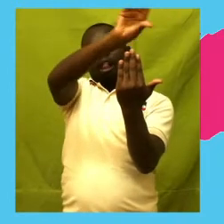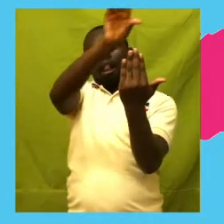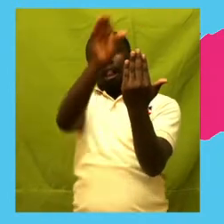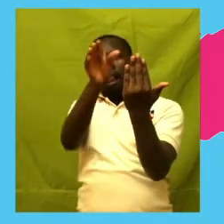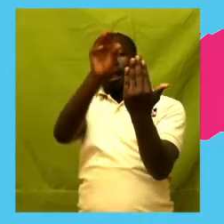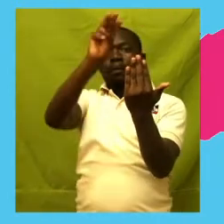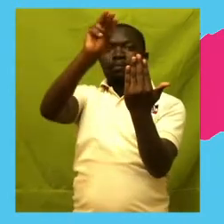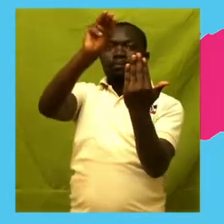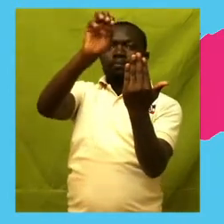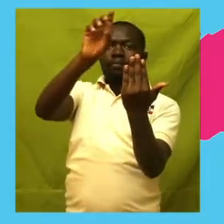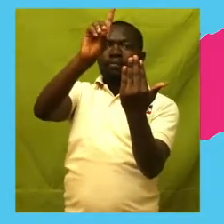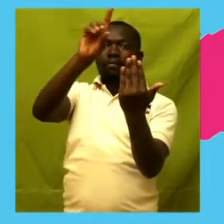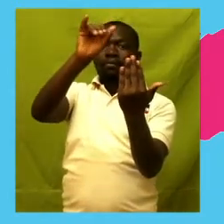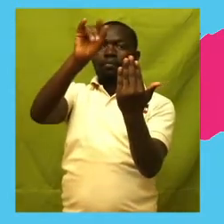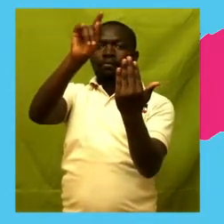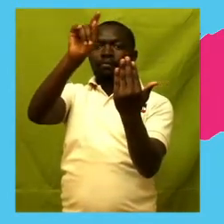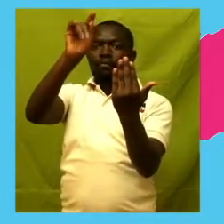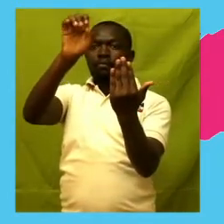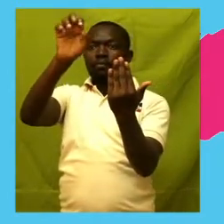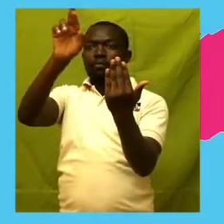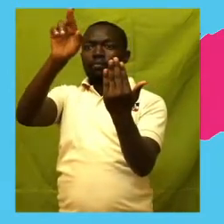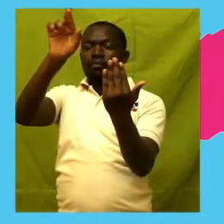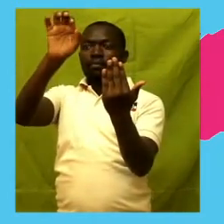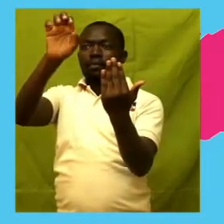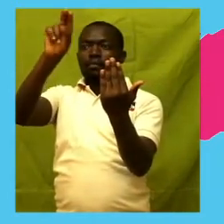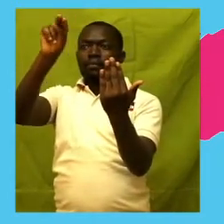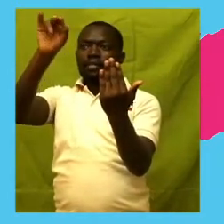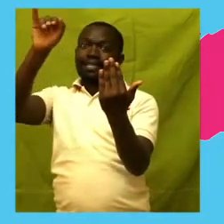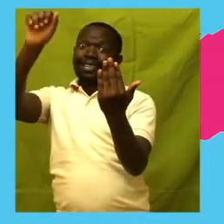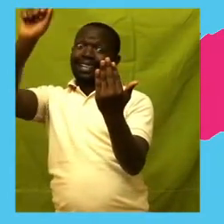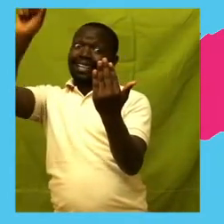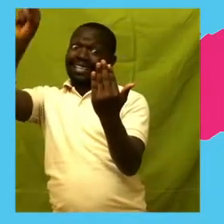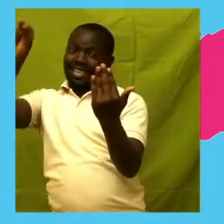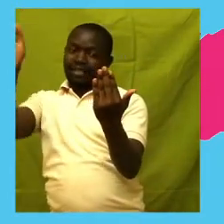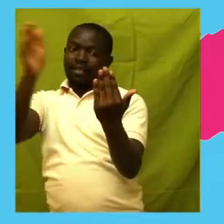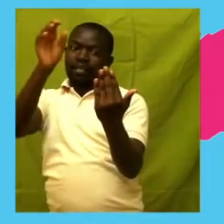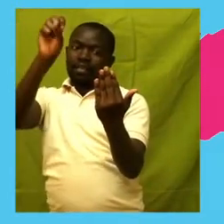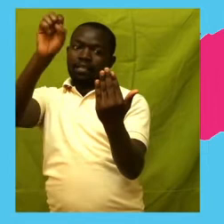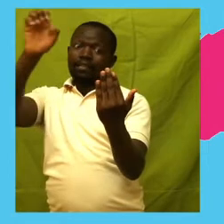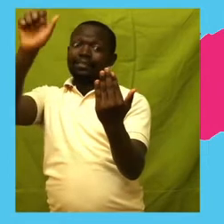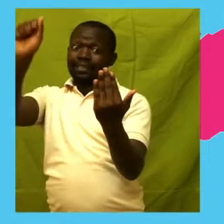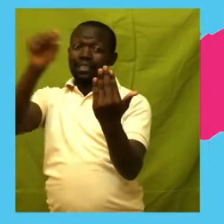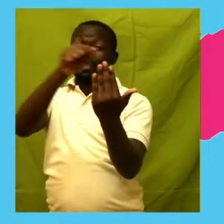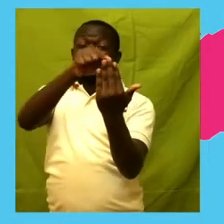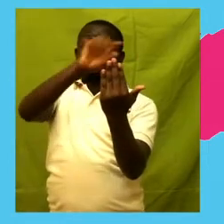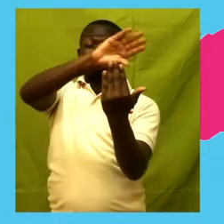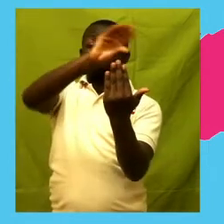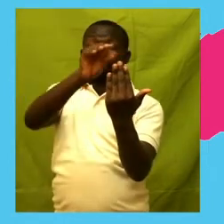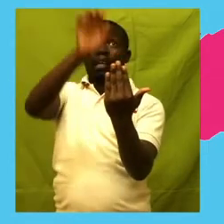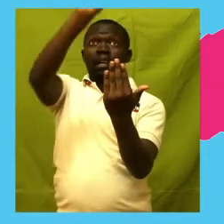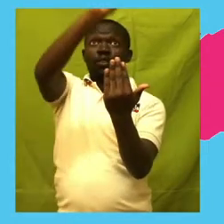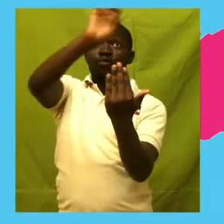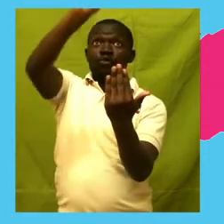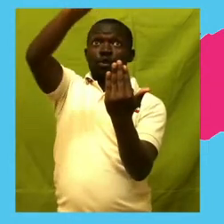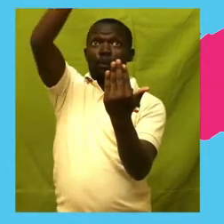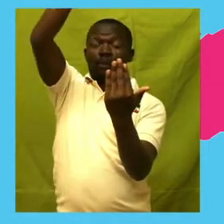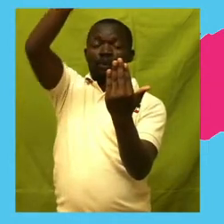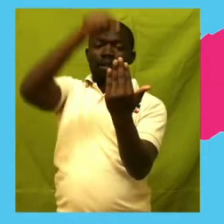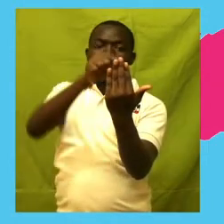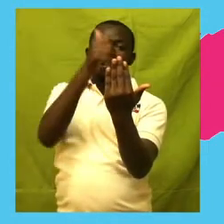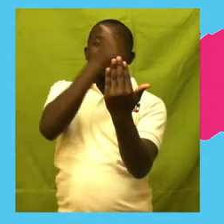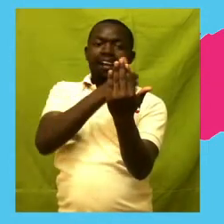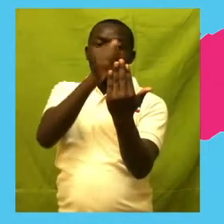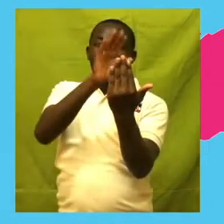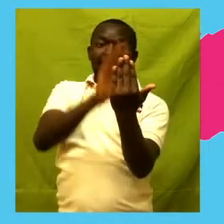Sea. This sea separates Africa from Europe. So those are our 2